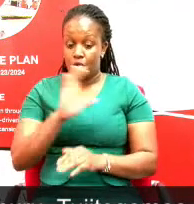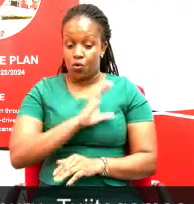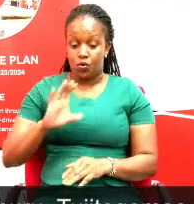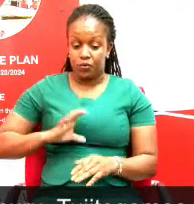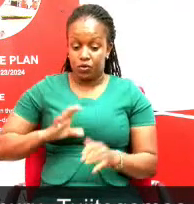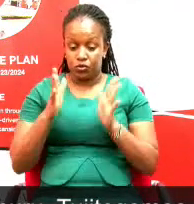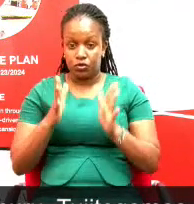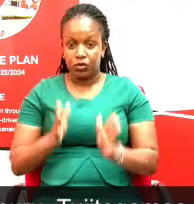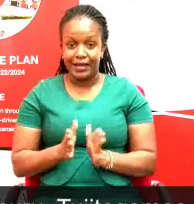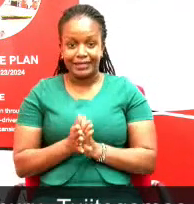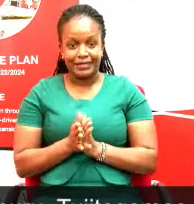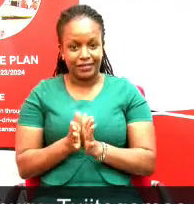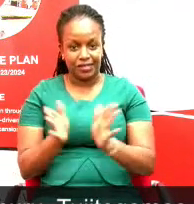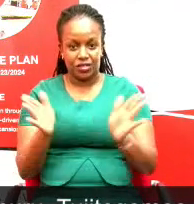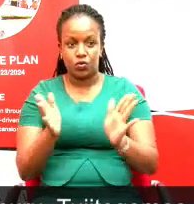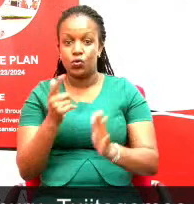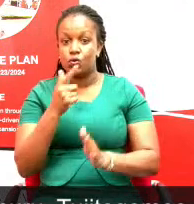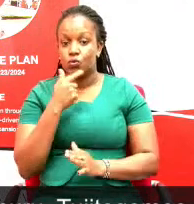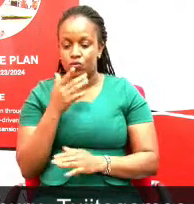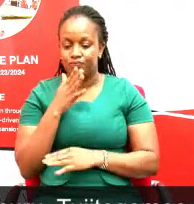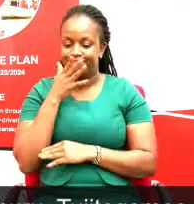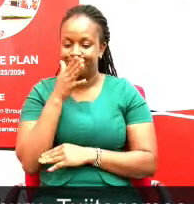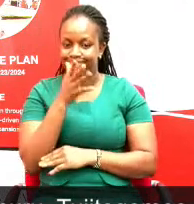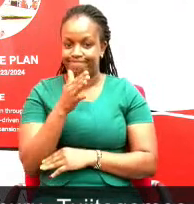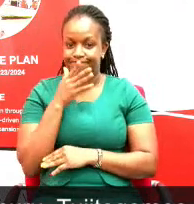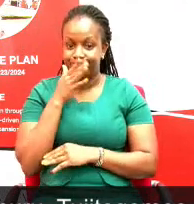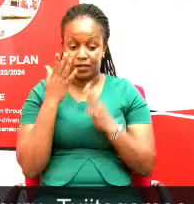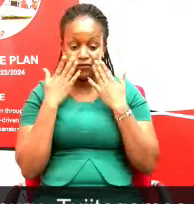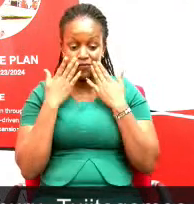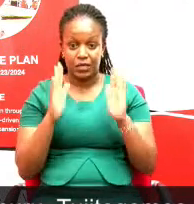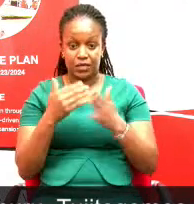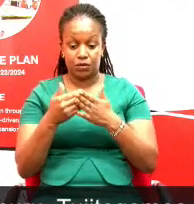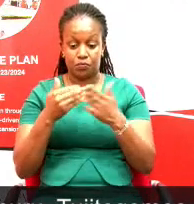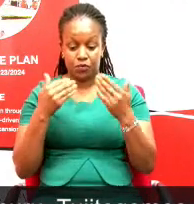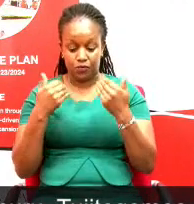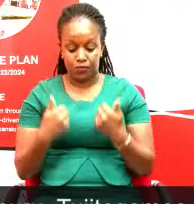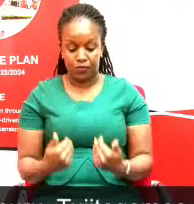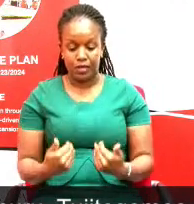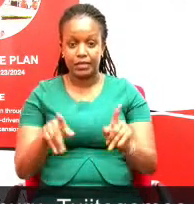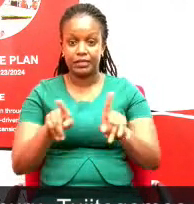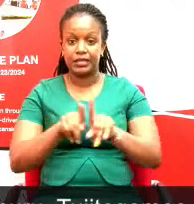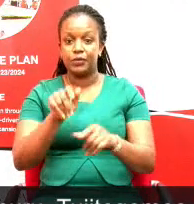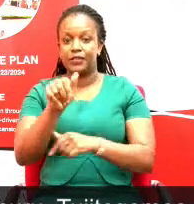General, who has spoken before me, and several other speakers.